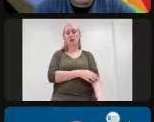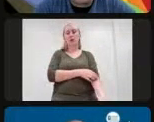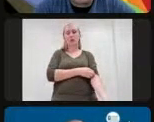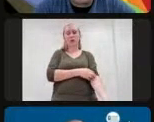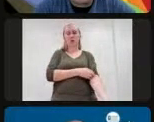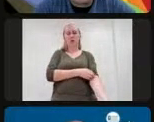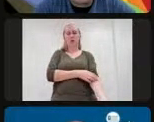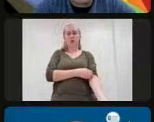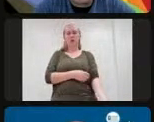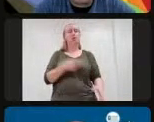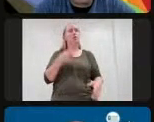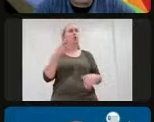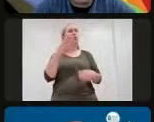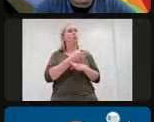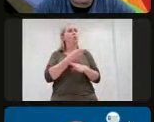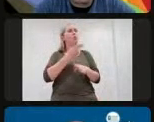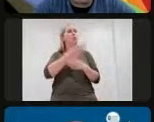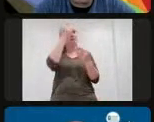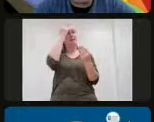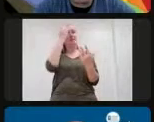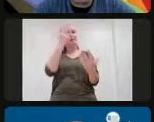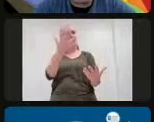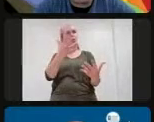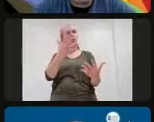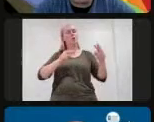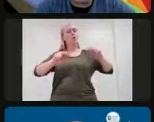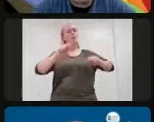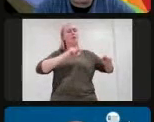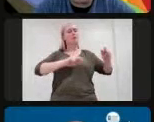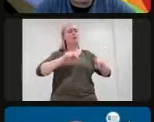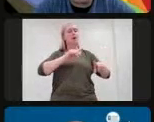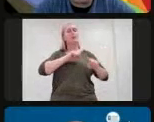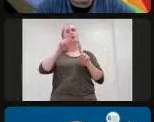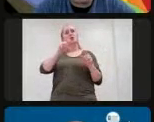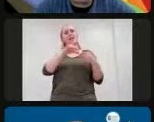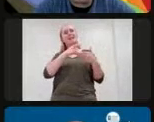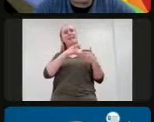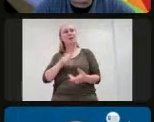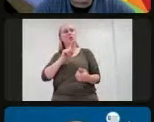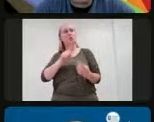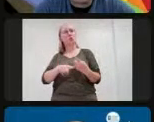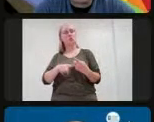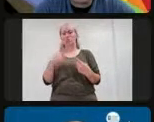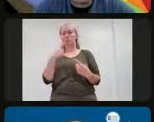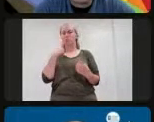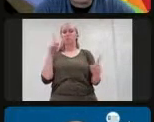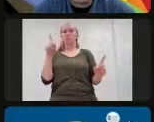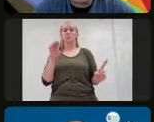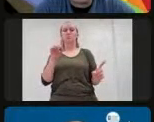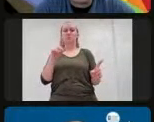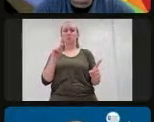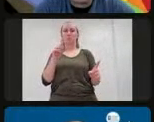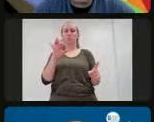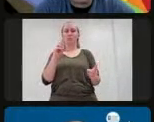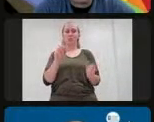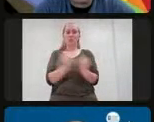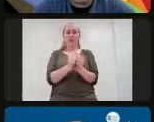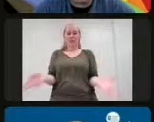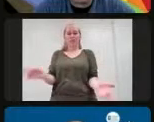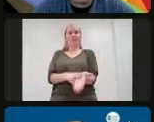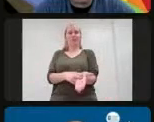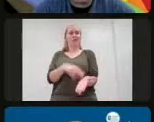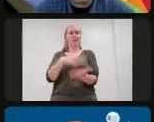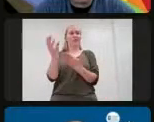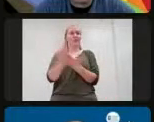what you use the word informed oversight, but it should lead to an outcome. Without that, simply signing off on a curriculum adoption is